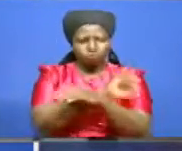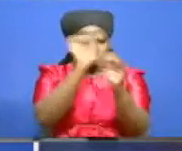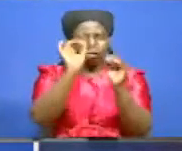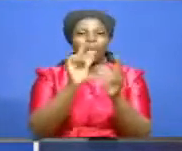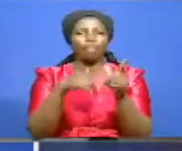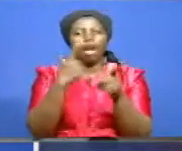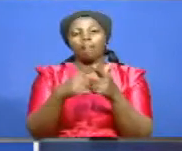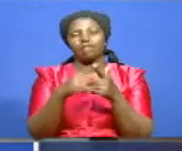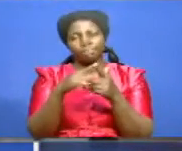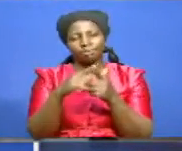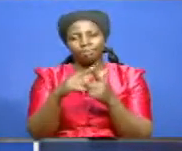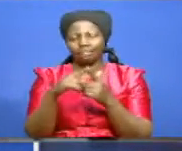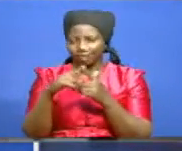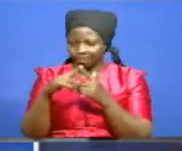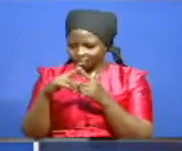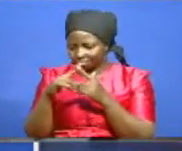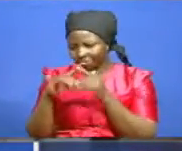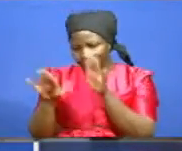shall chair.